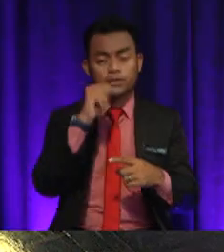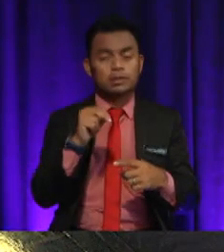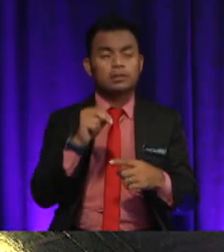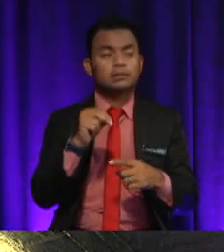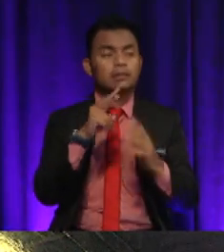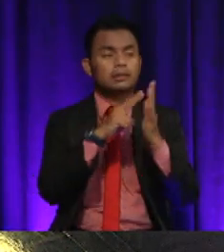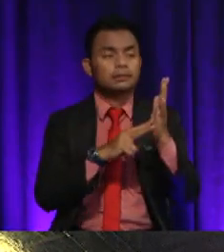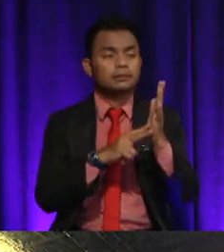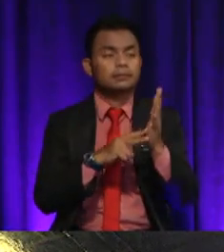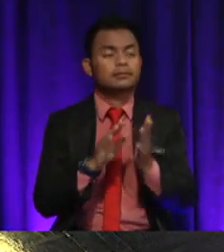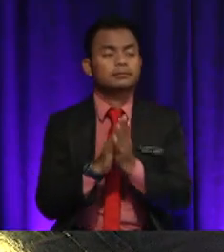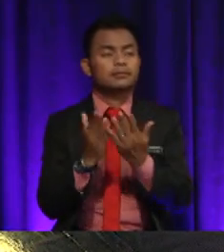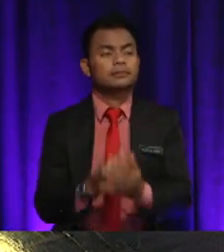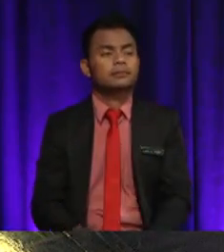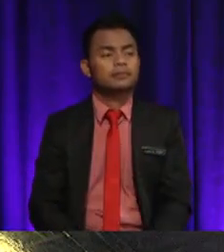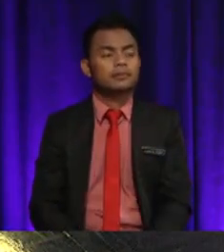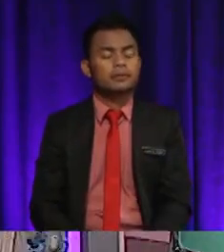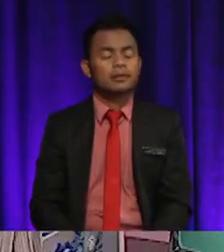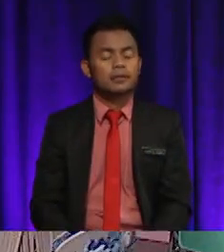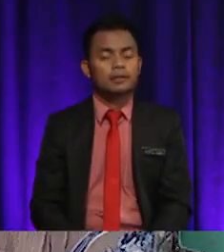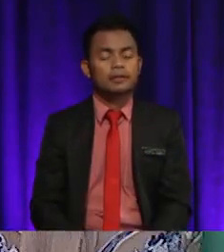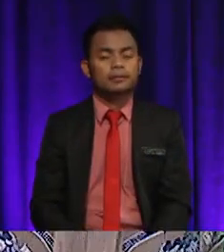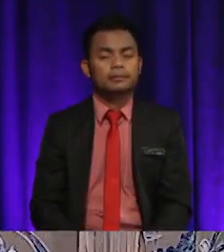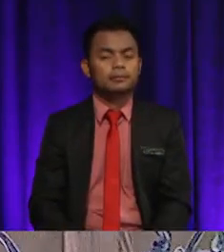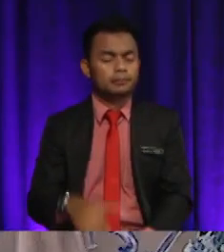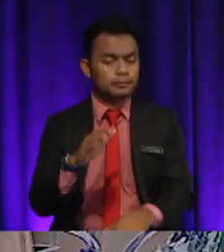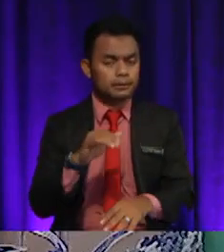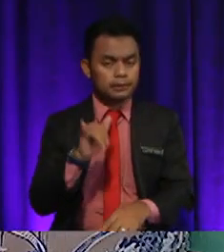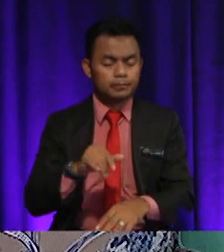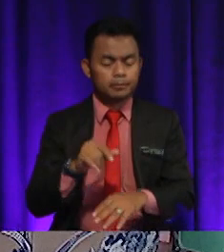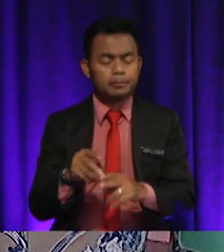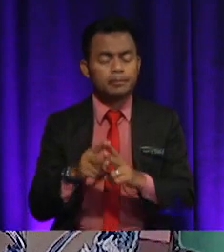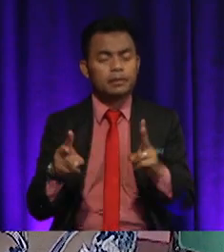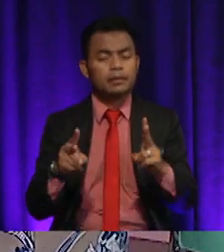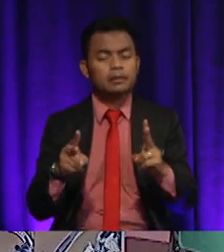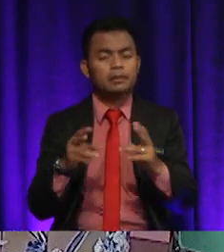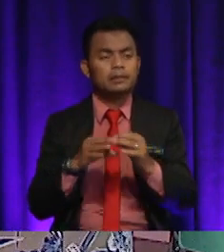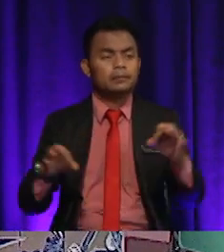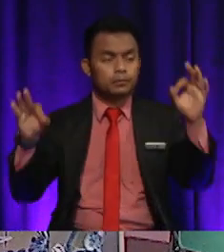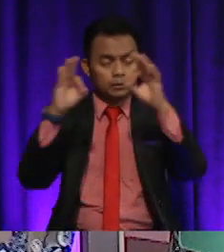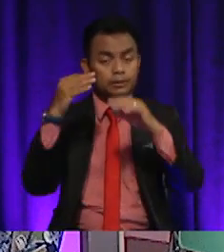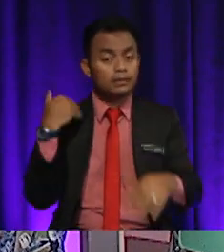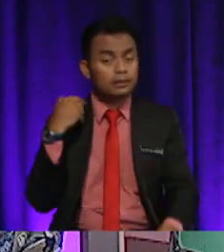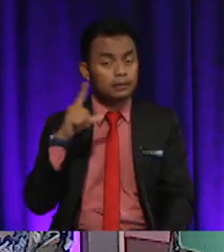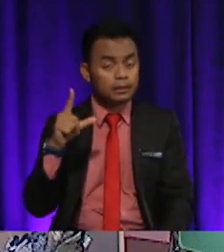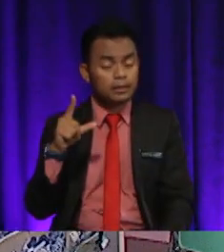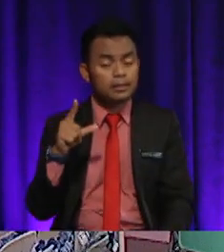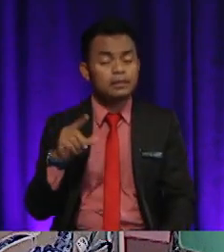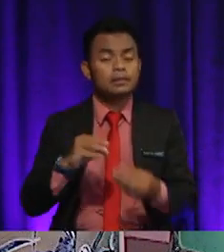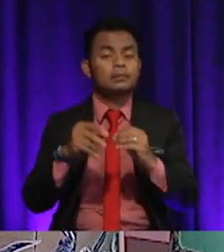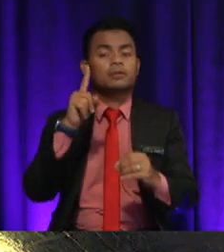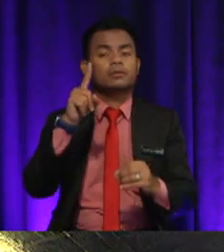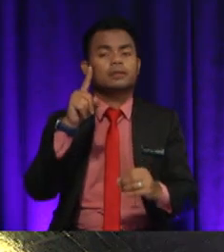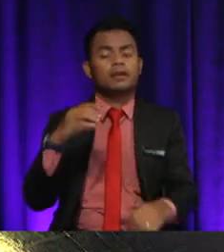I know that there's a lot of steps, but I think the most important would definitely be number one, find. Okay,